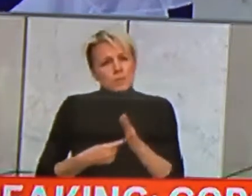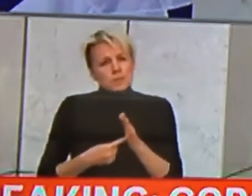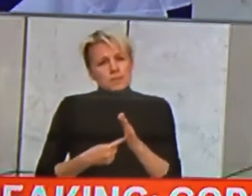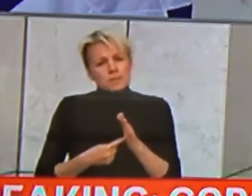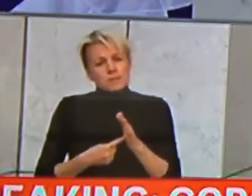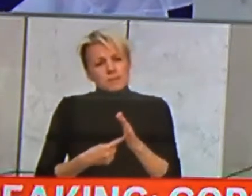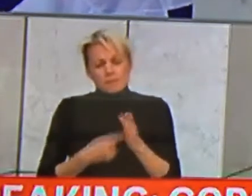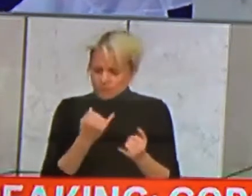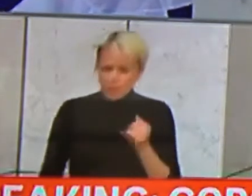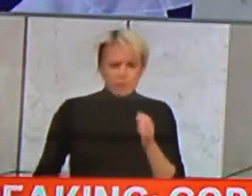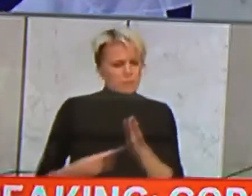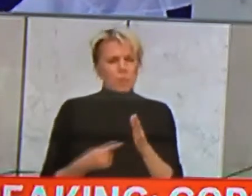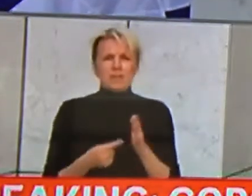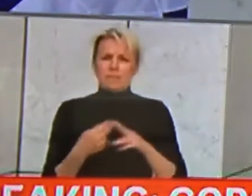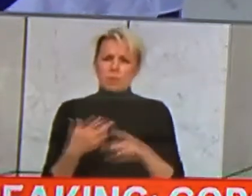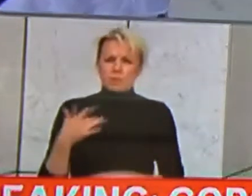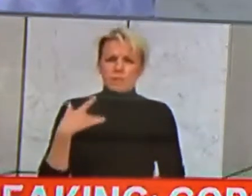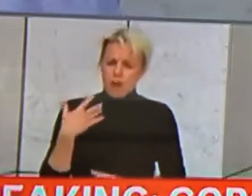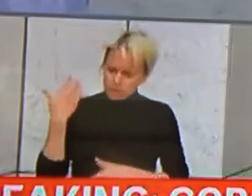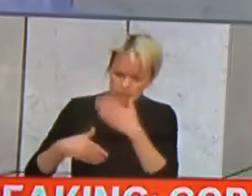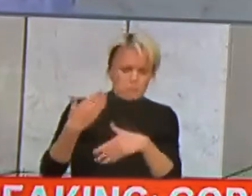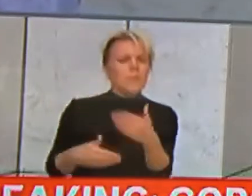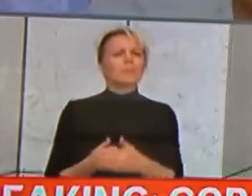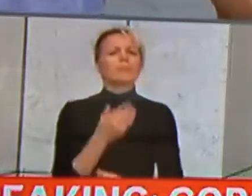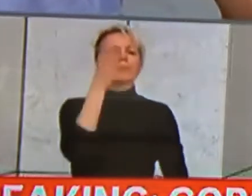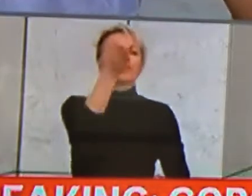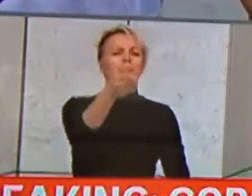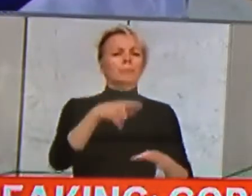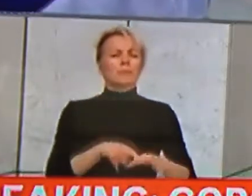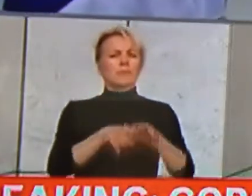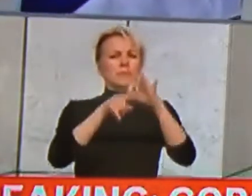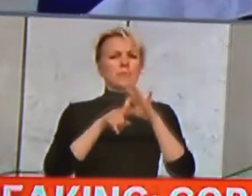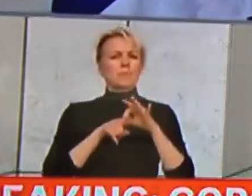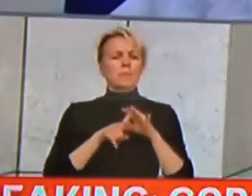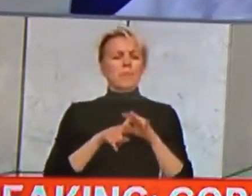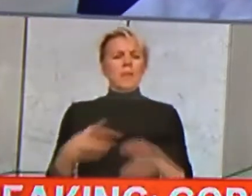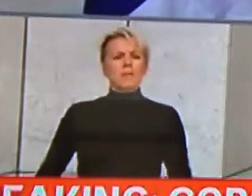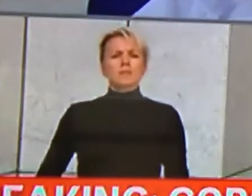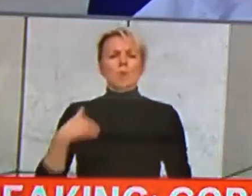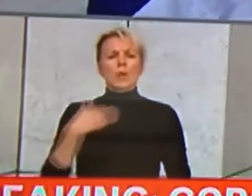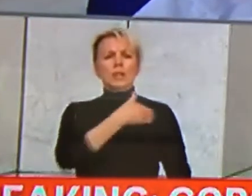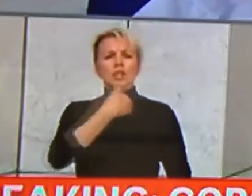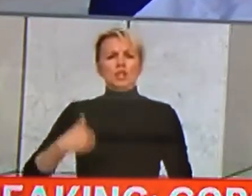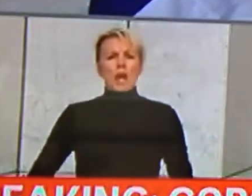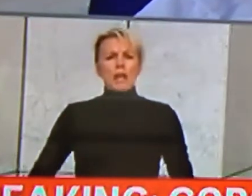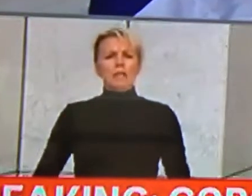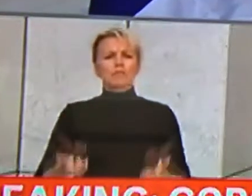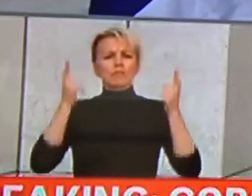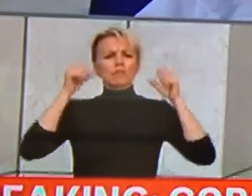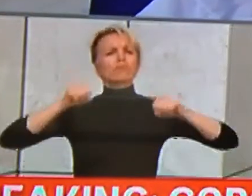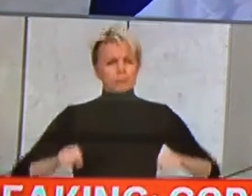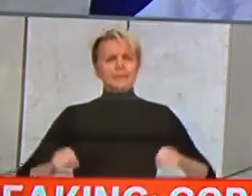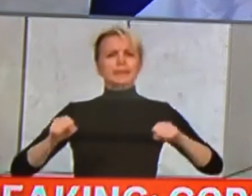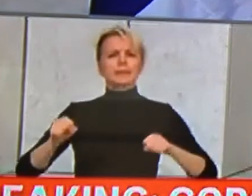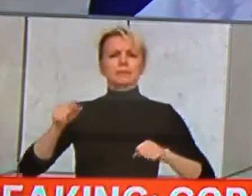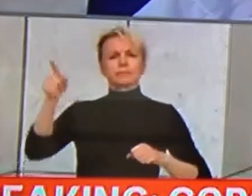is required to help us get through. Jen. We've heard clips from the Chinese president this morning saying that this is a global emergency and we're